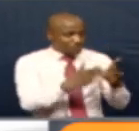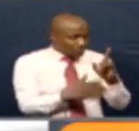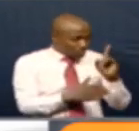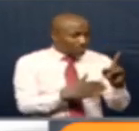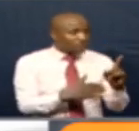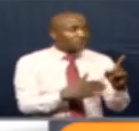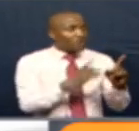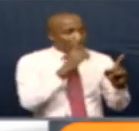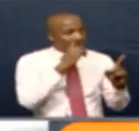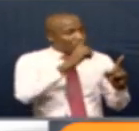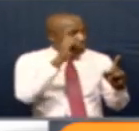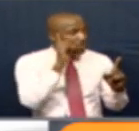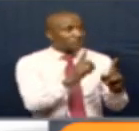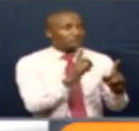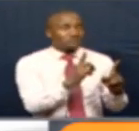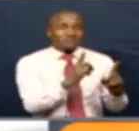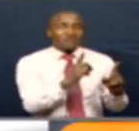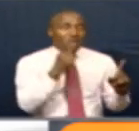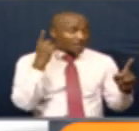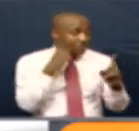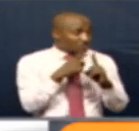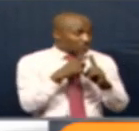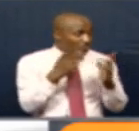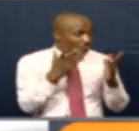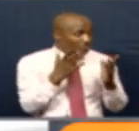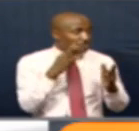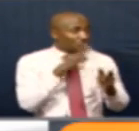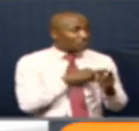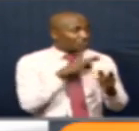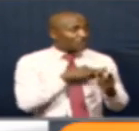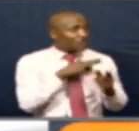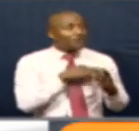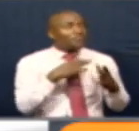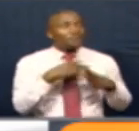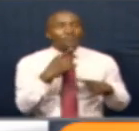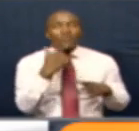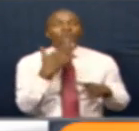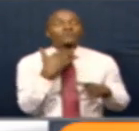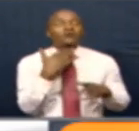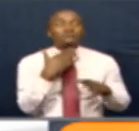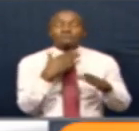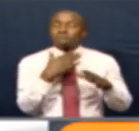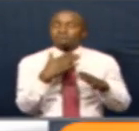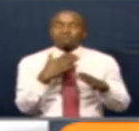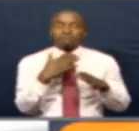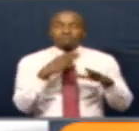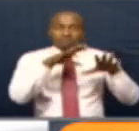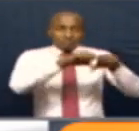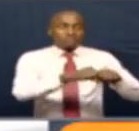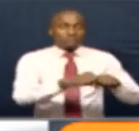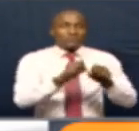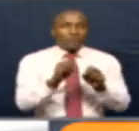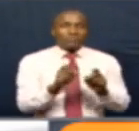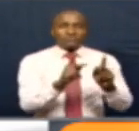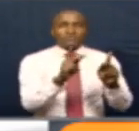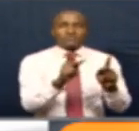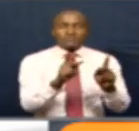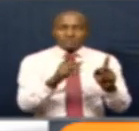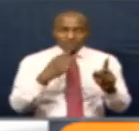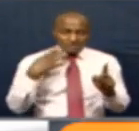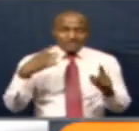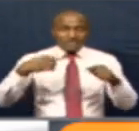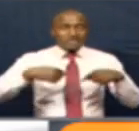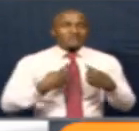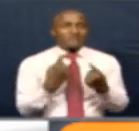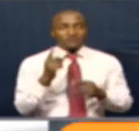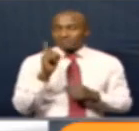home. Because the intention here is not to benefit people who want to take an arbitrage opportunity to enrich themselves.